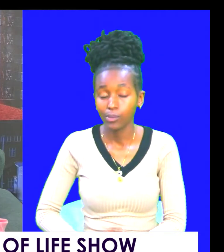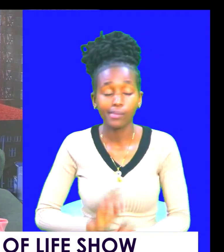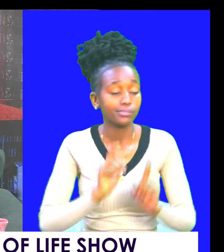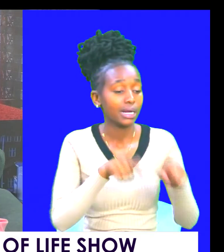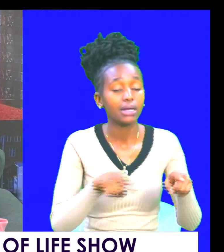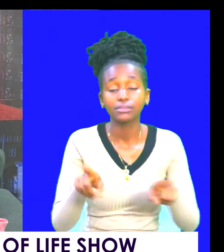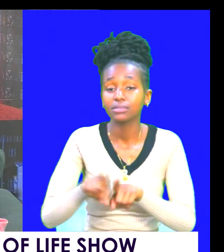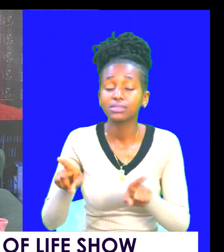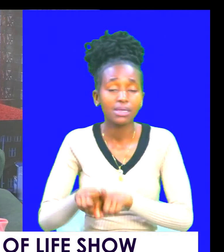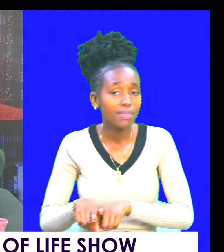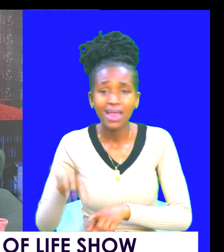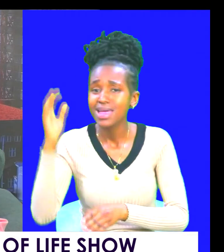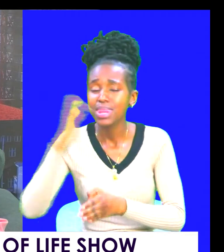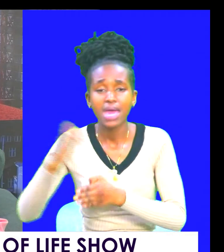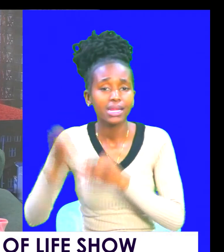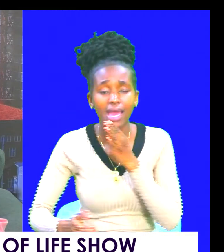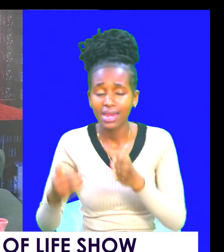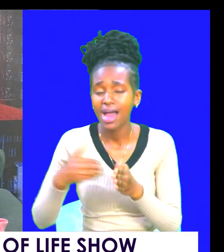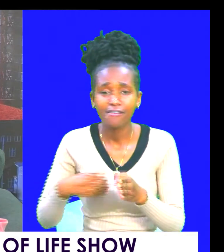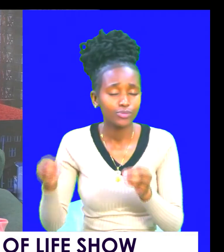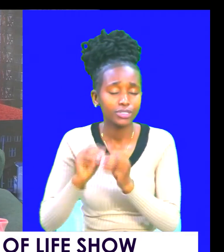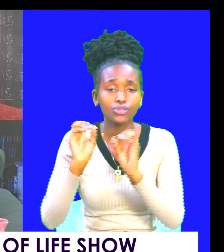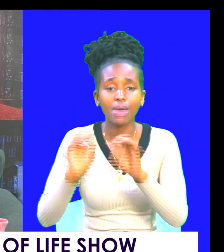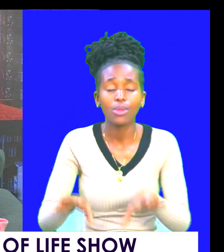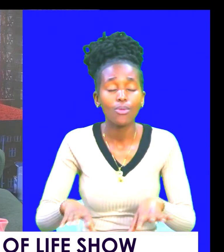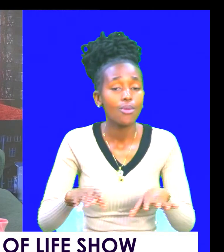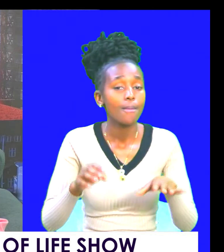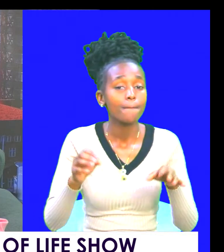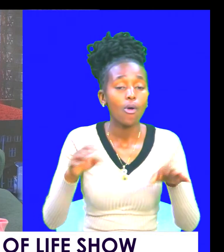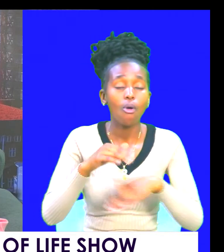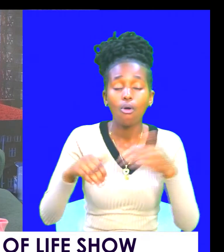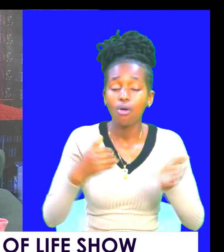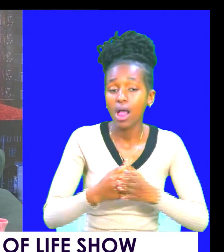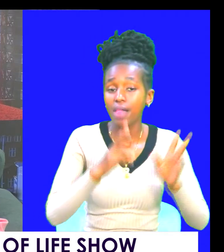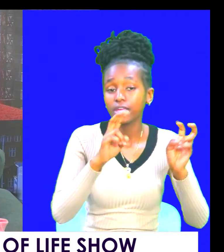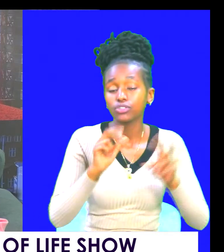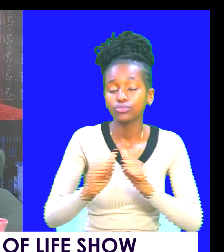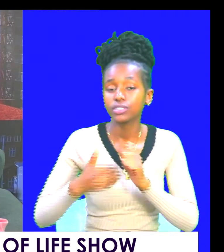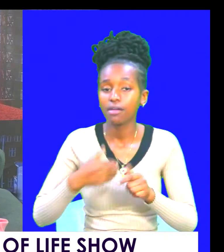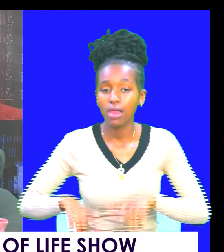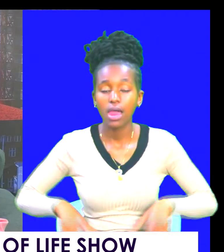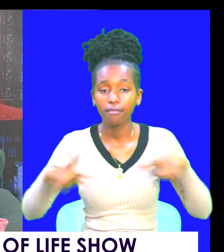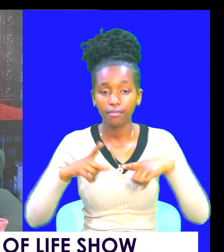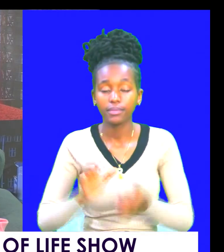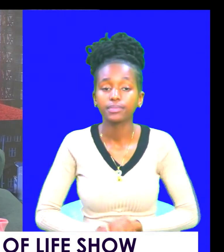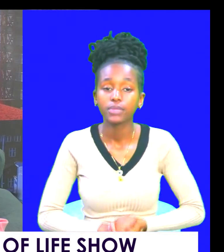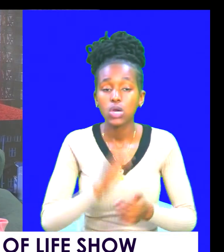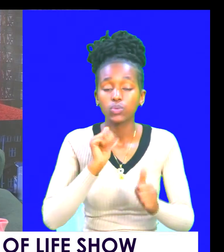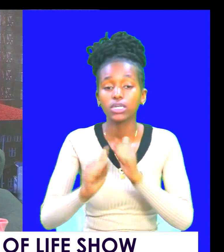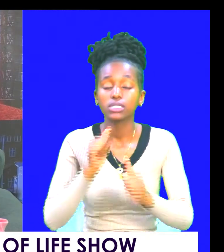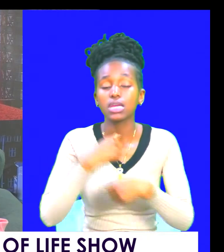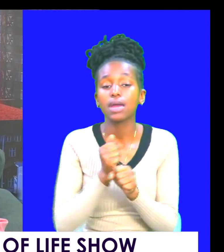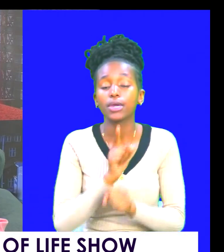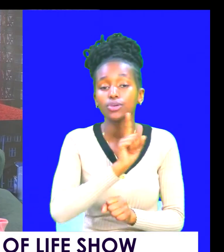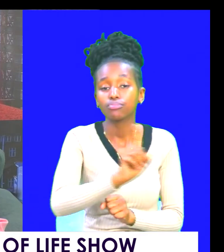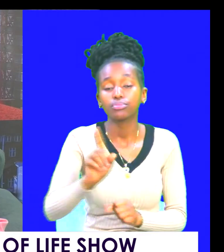kind of thing. These are issues of life. These are issues of life that may make you not to